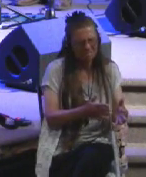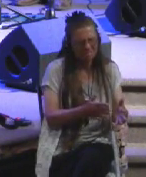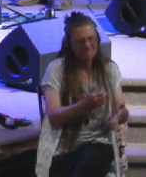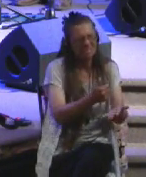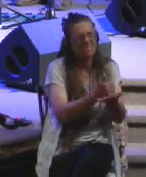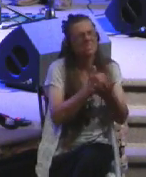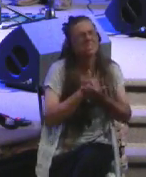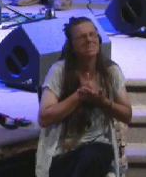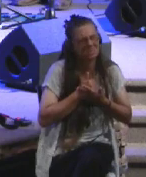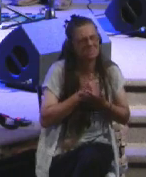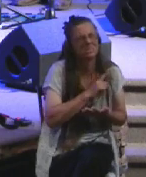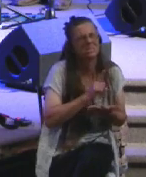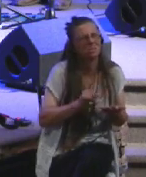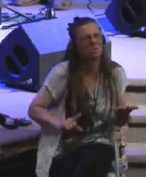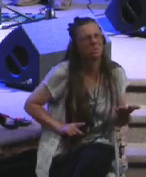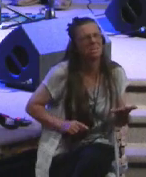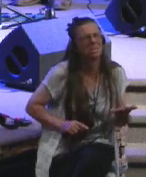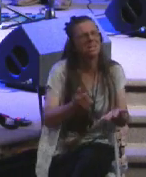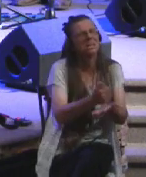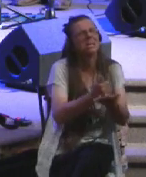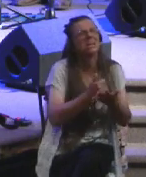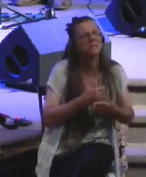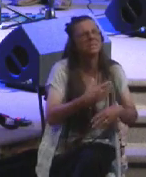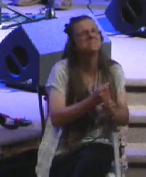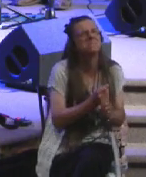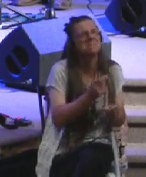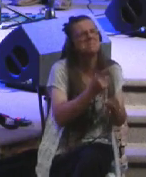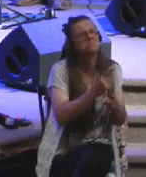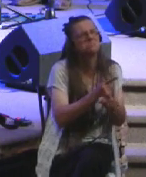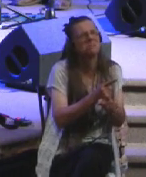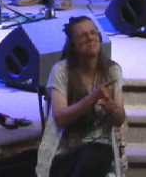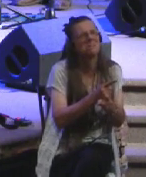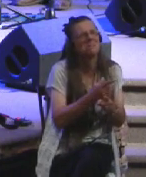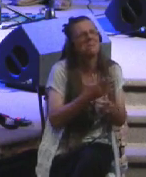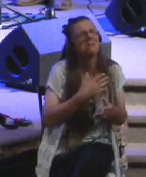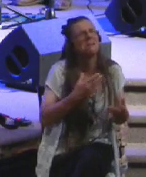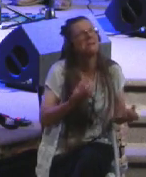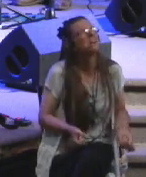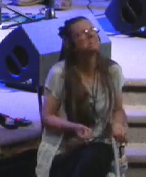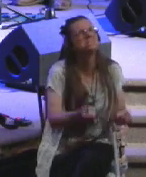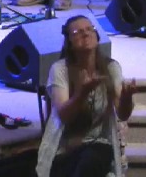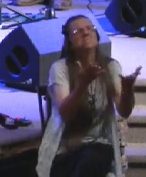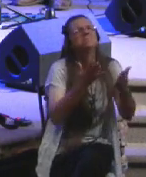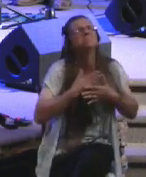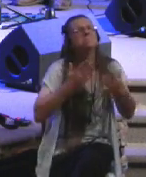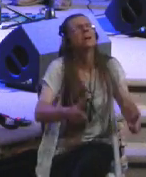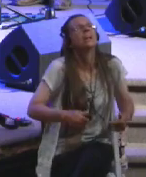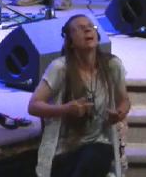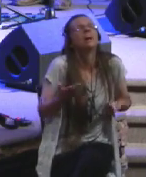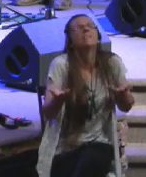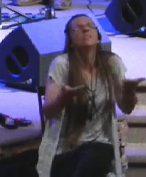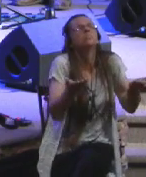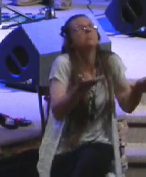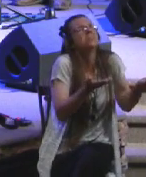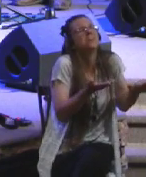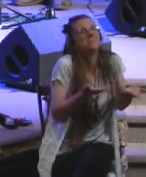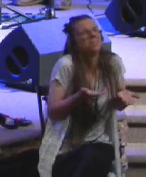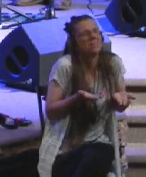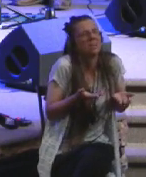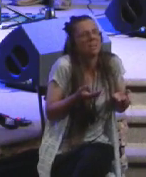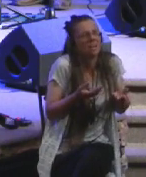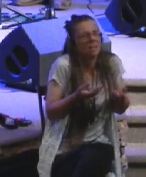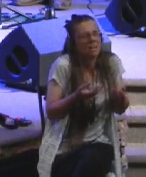Help me, Lord. Help me to make this right. And I give you my life, whatever it is,